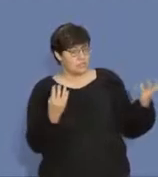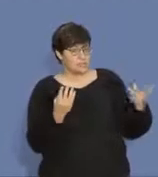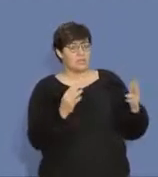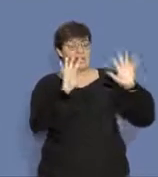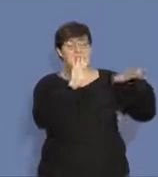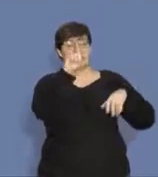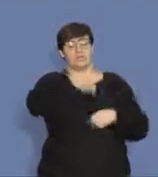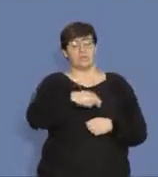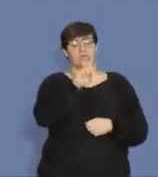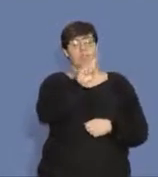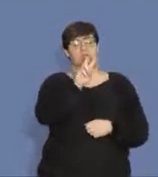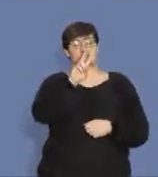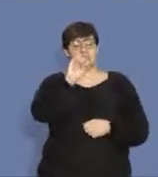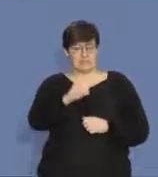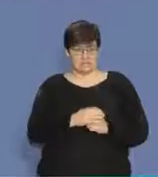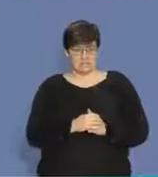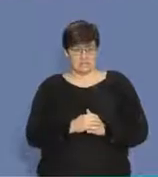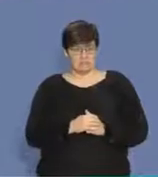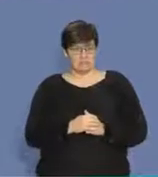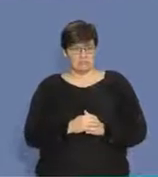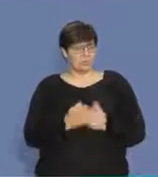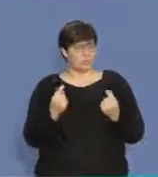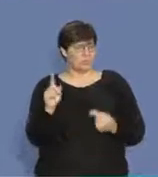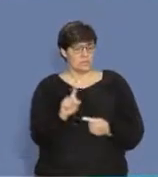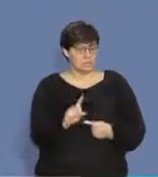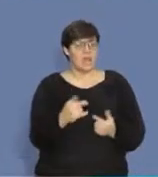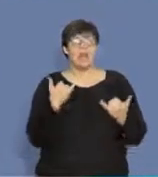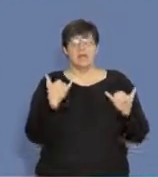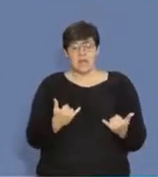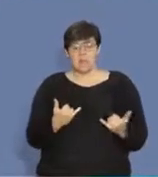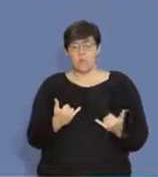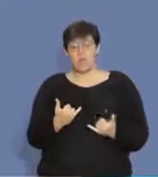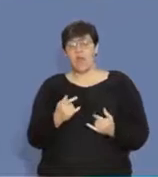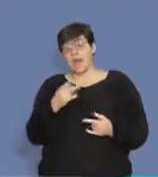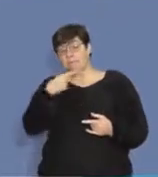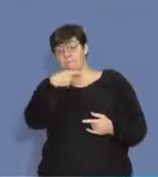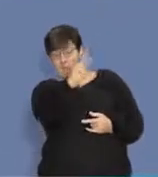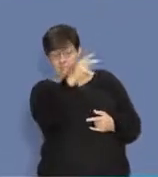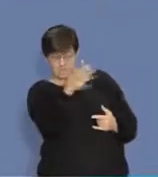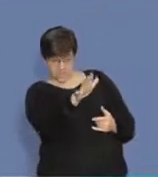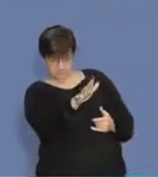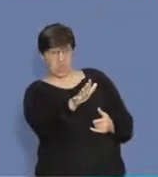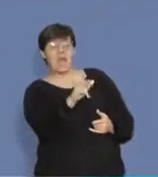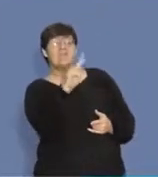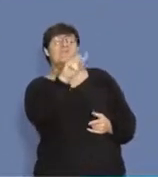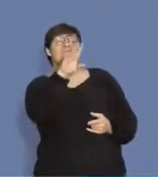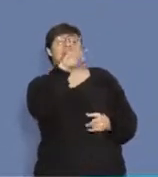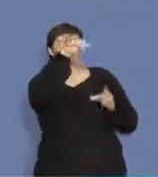10,120. What can we do? We can now claim back the VAT, Remember, it's an